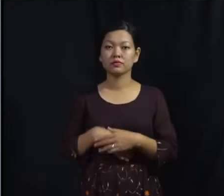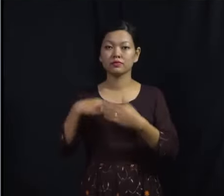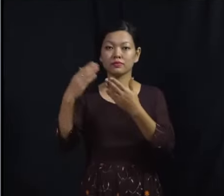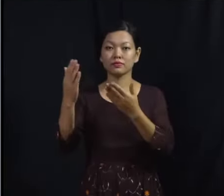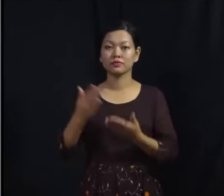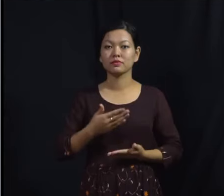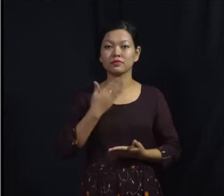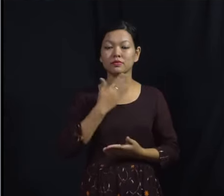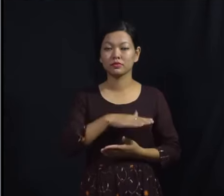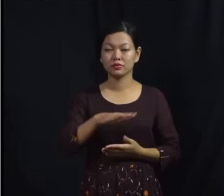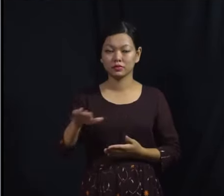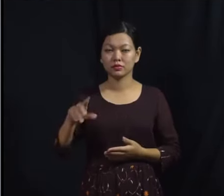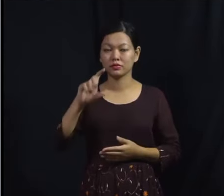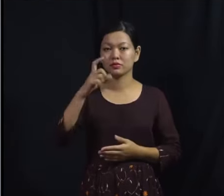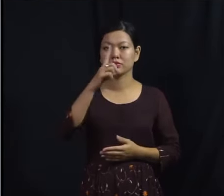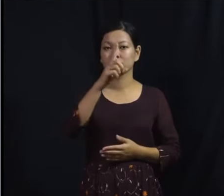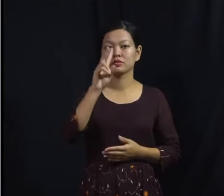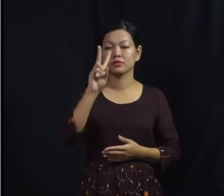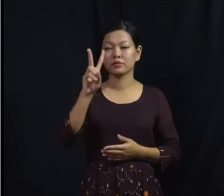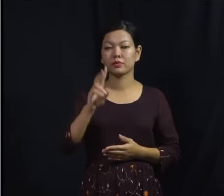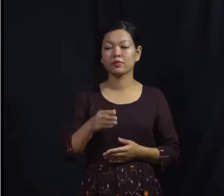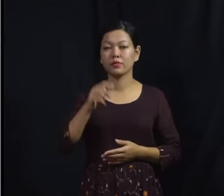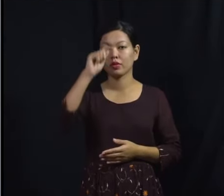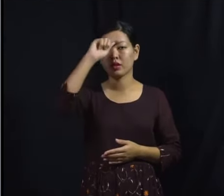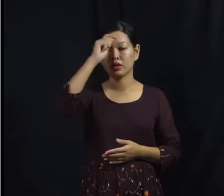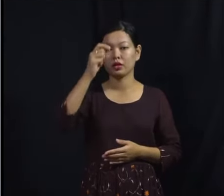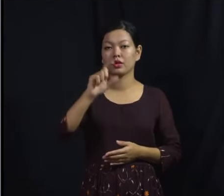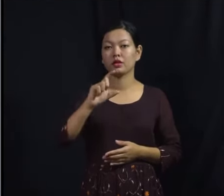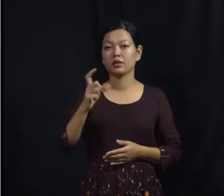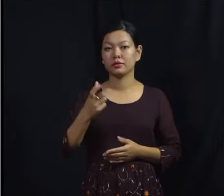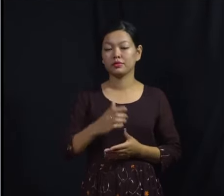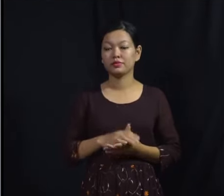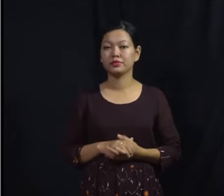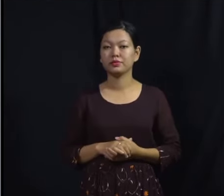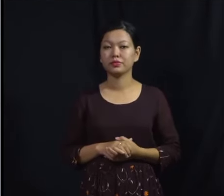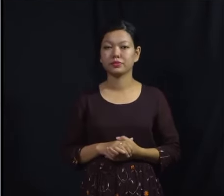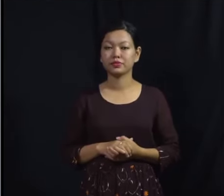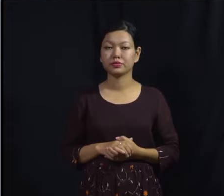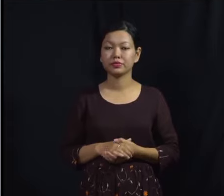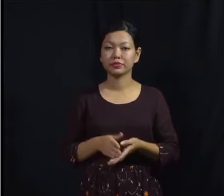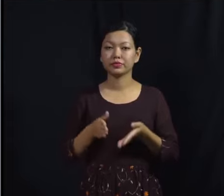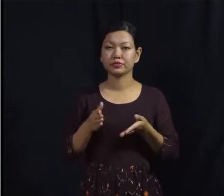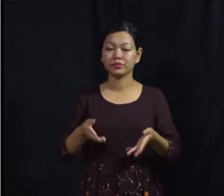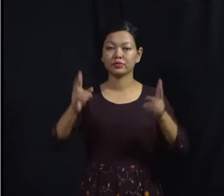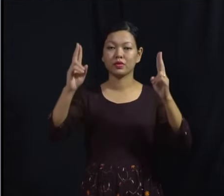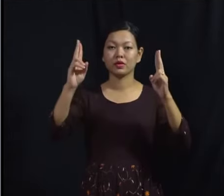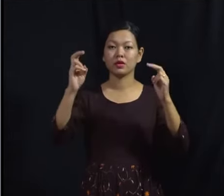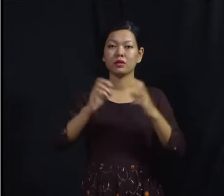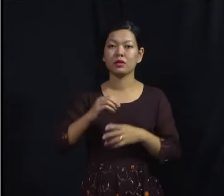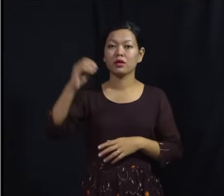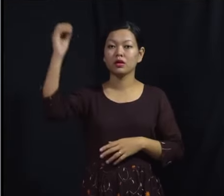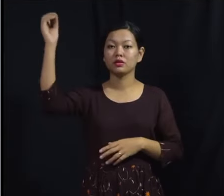Welcome, my dear students of class 12, to this English class with me, your tutor, Atinio Sekose. Today, our topic is